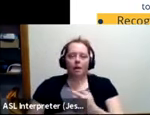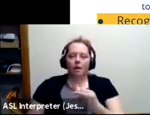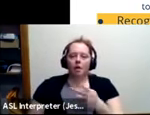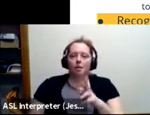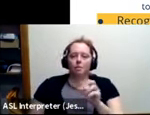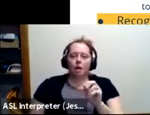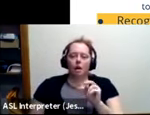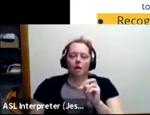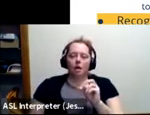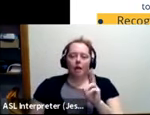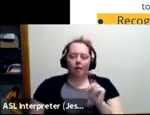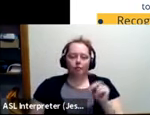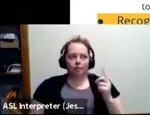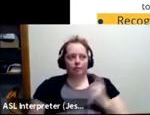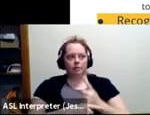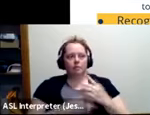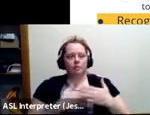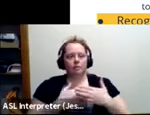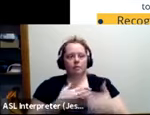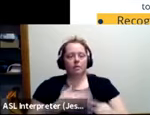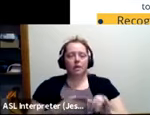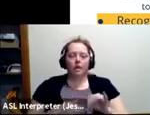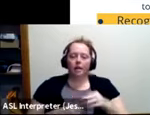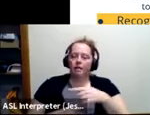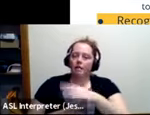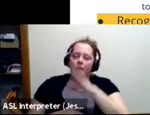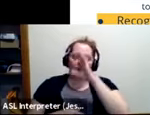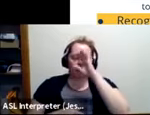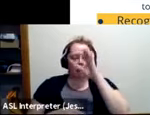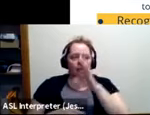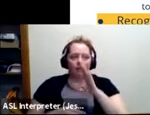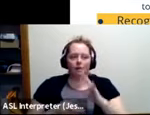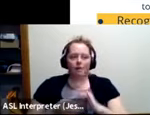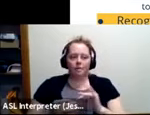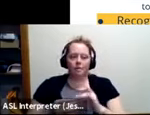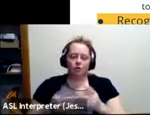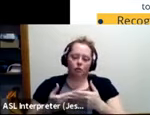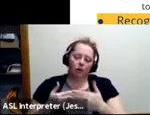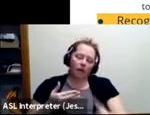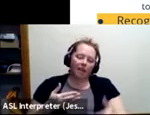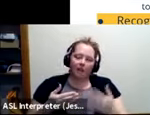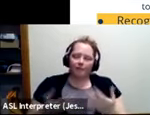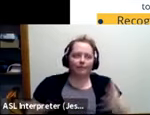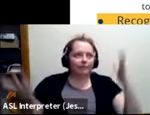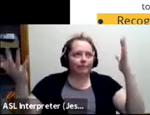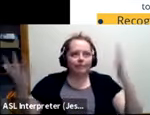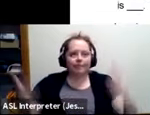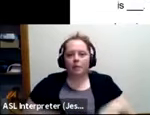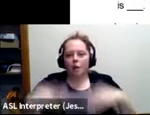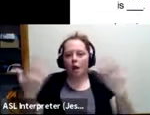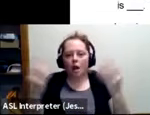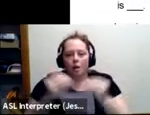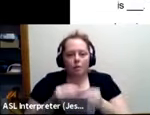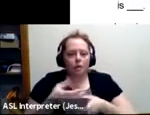if they never brought it up, it would just cause mistrust throughout the whole relationship.